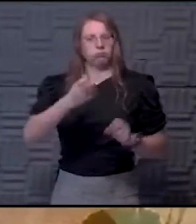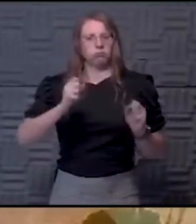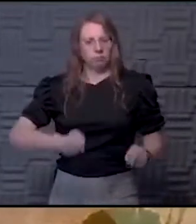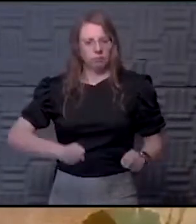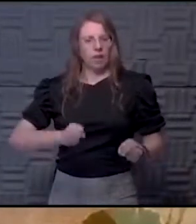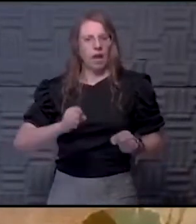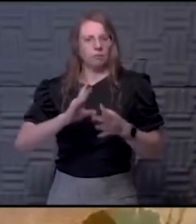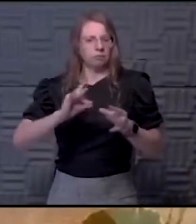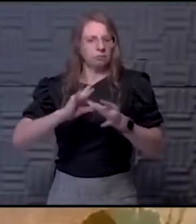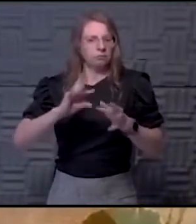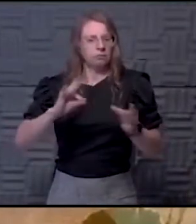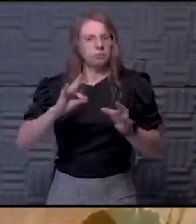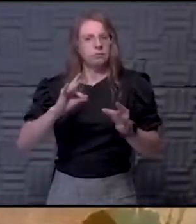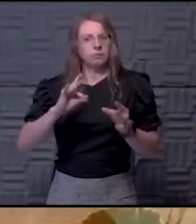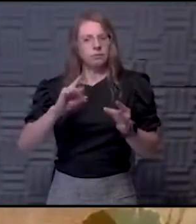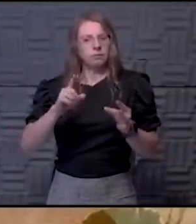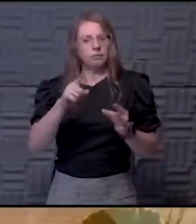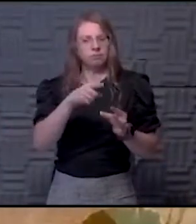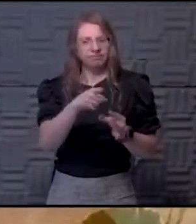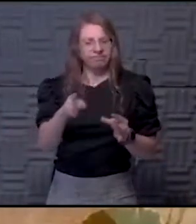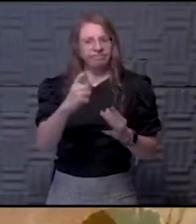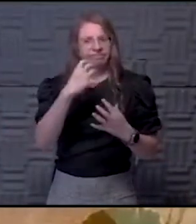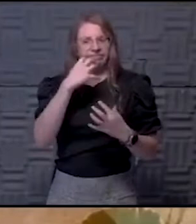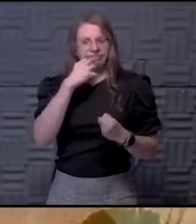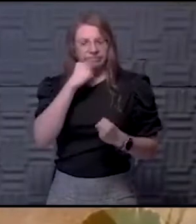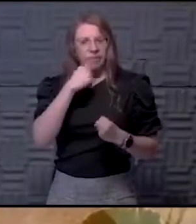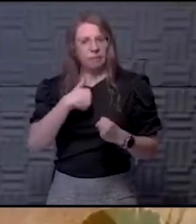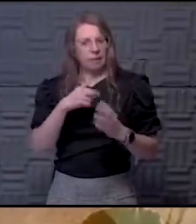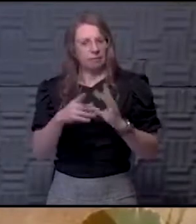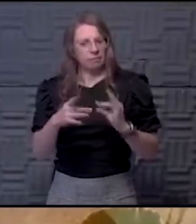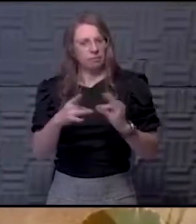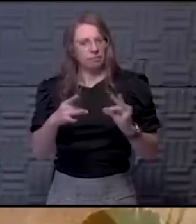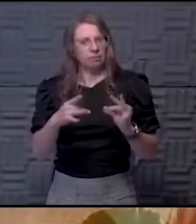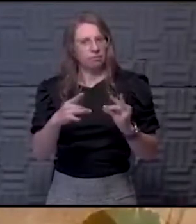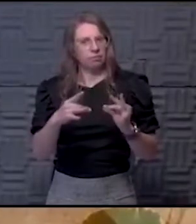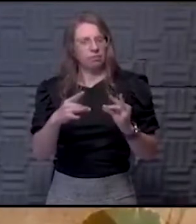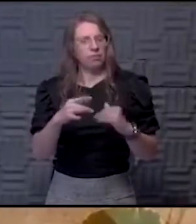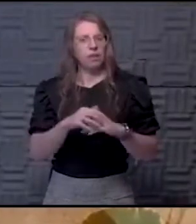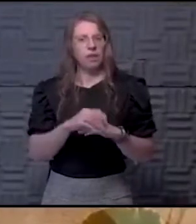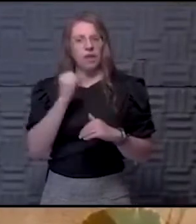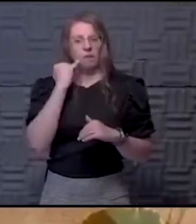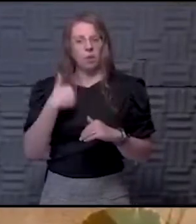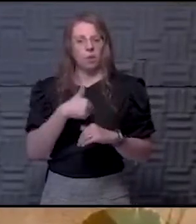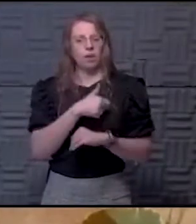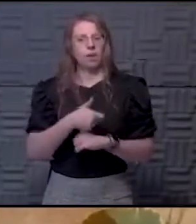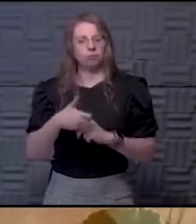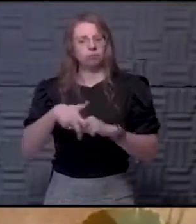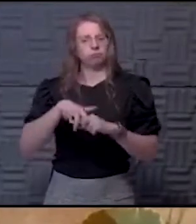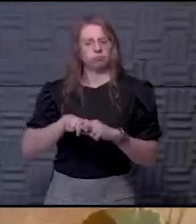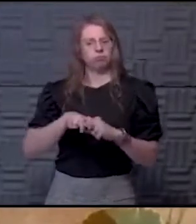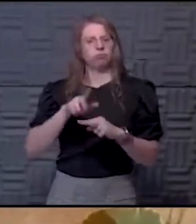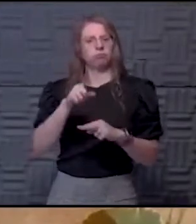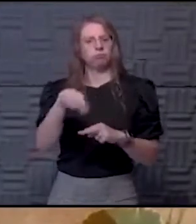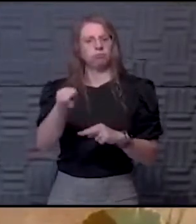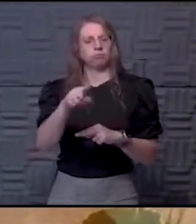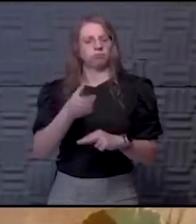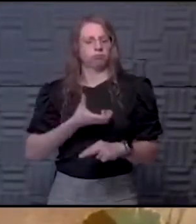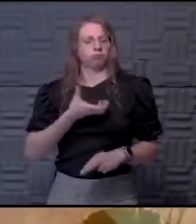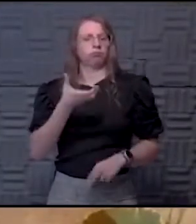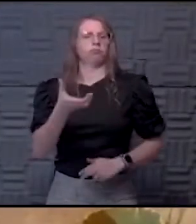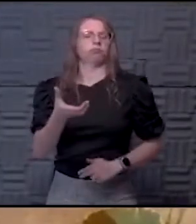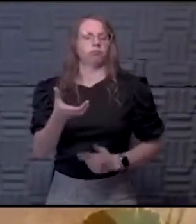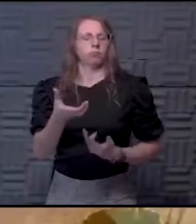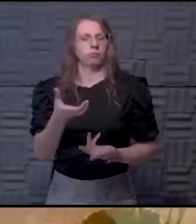their presence is going to matter in that conversation. And so if we can sit back and just let some of that space fill the